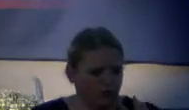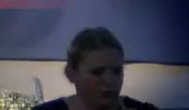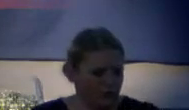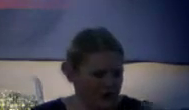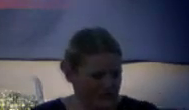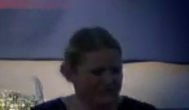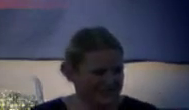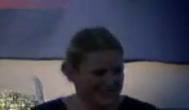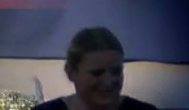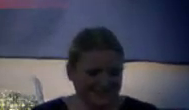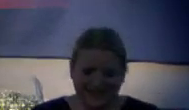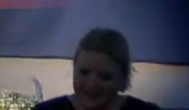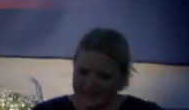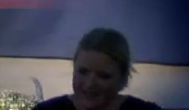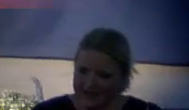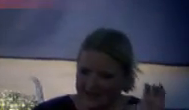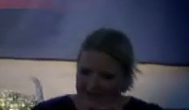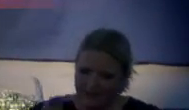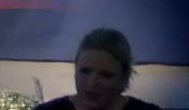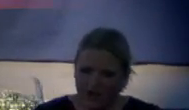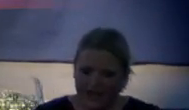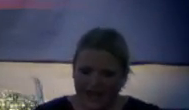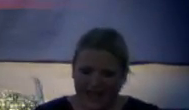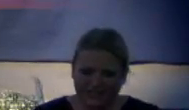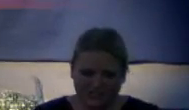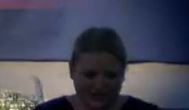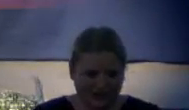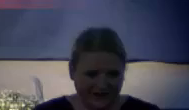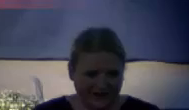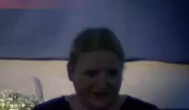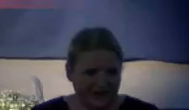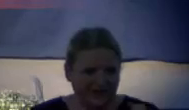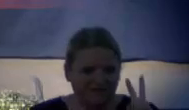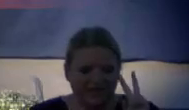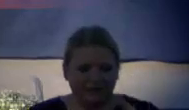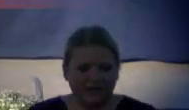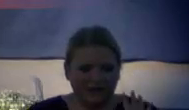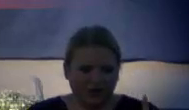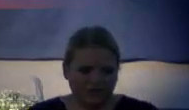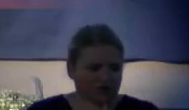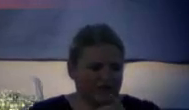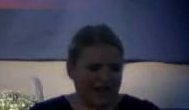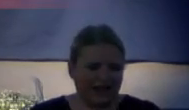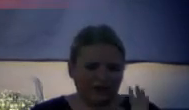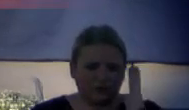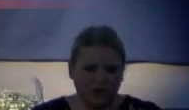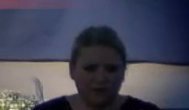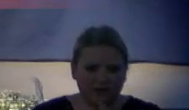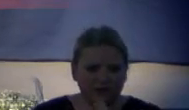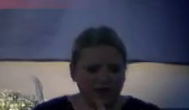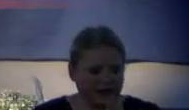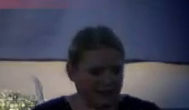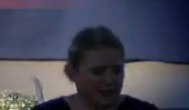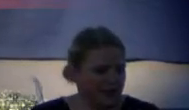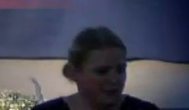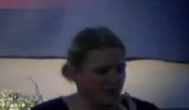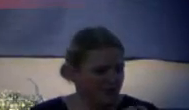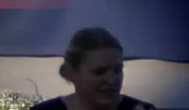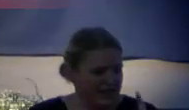Washington and studying chemical engineering. As Vietnamese is her first language, she will be sharing part of her speech in